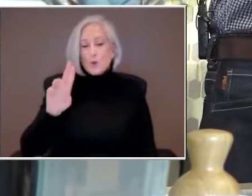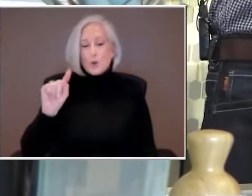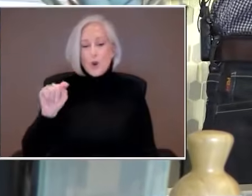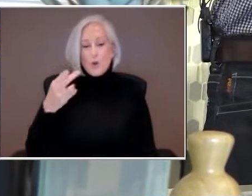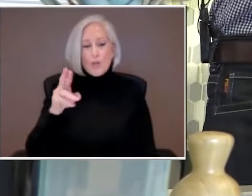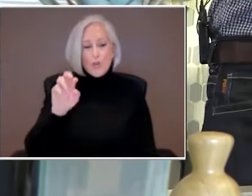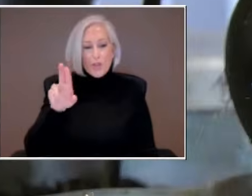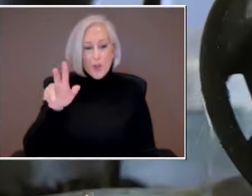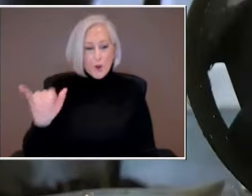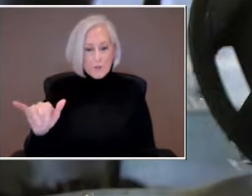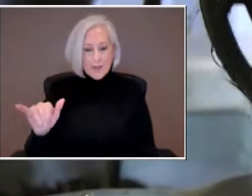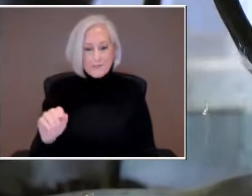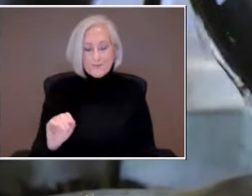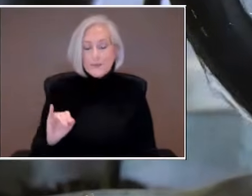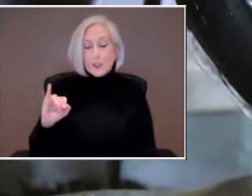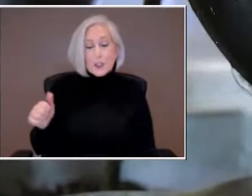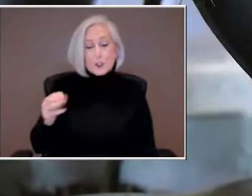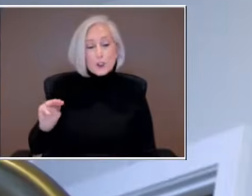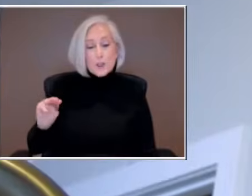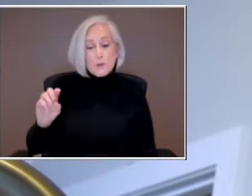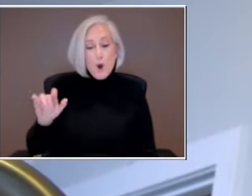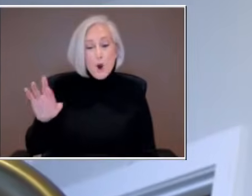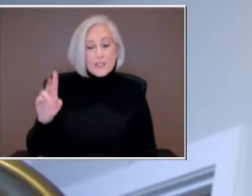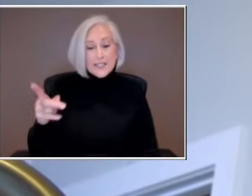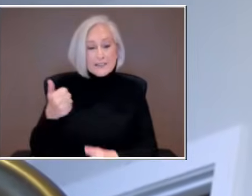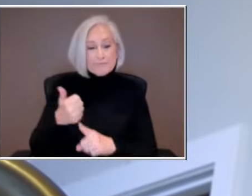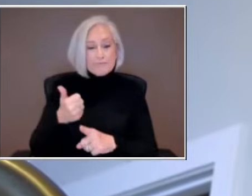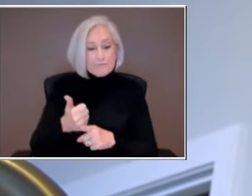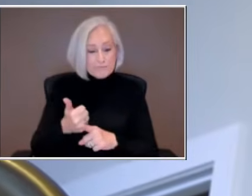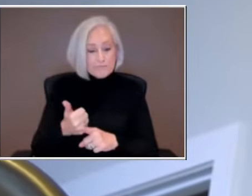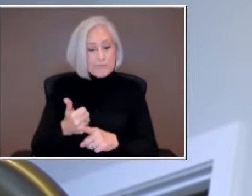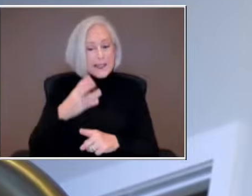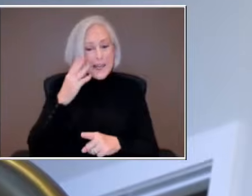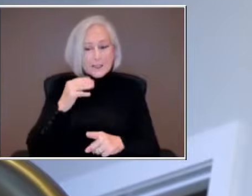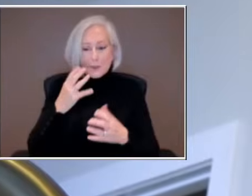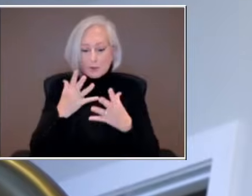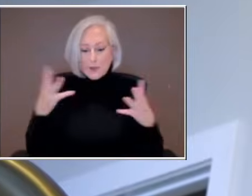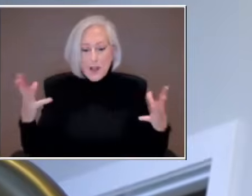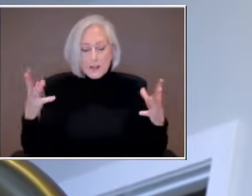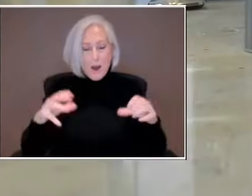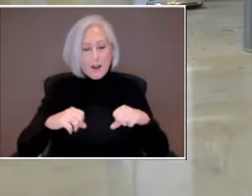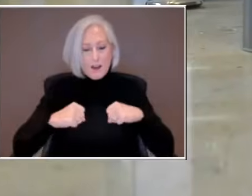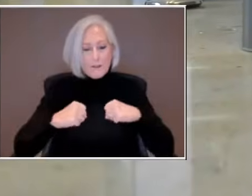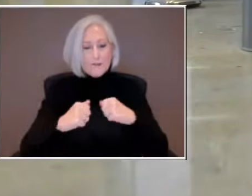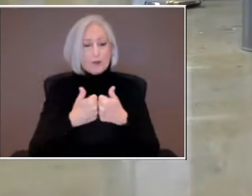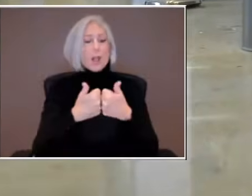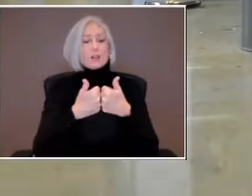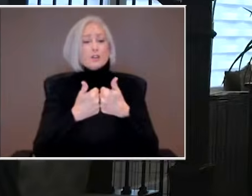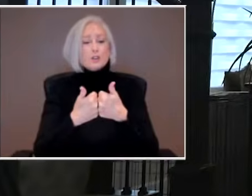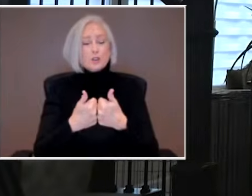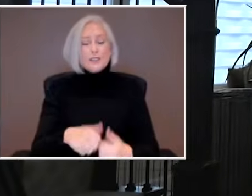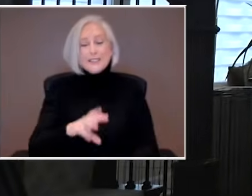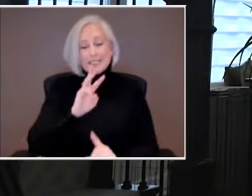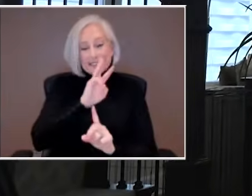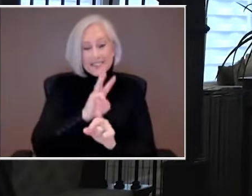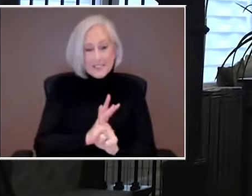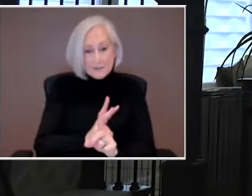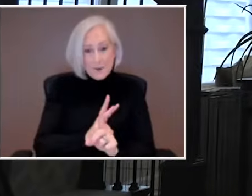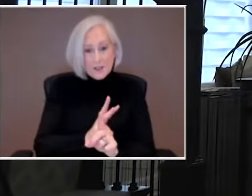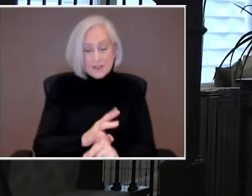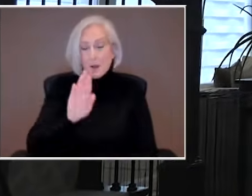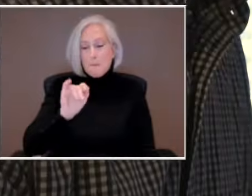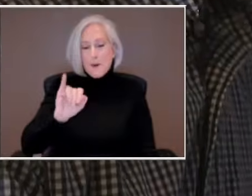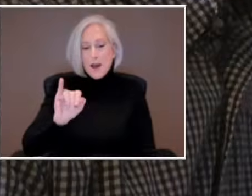to challenges. At just 6 months old, he was diagnosed with bilateral retinoblastoma, a